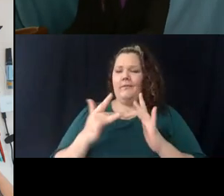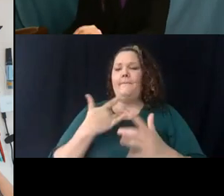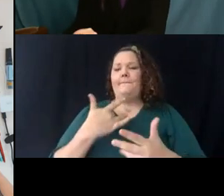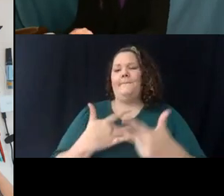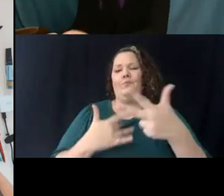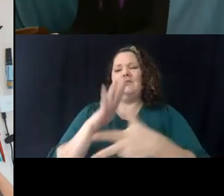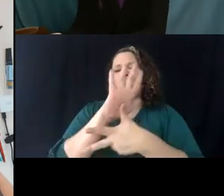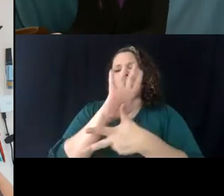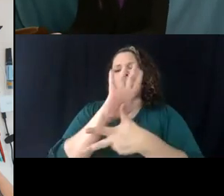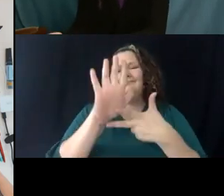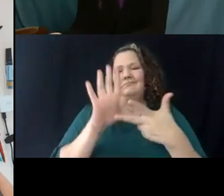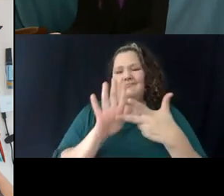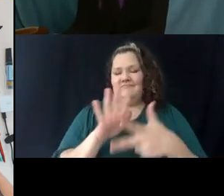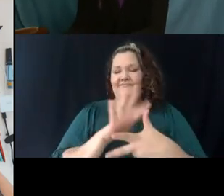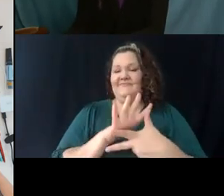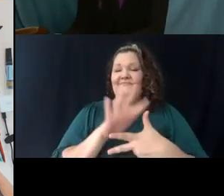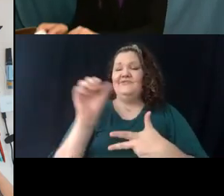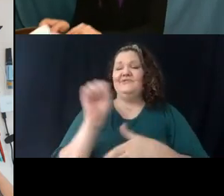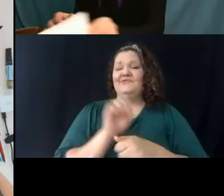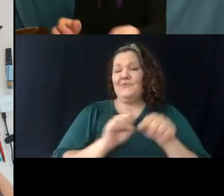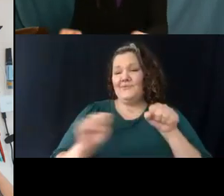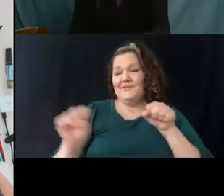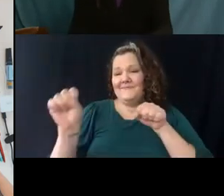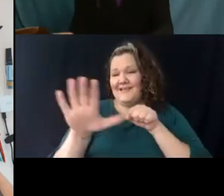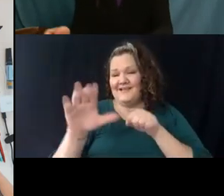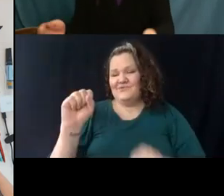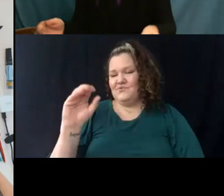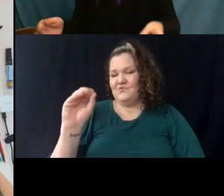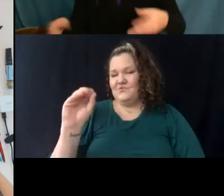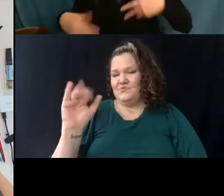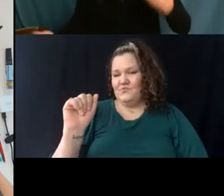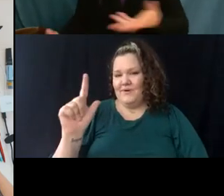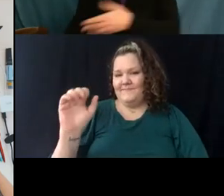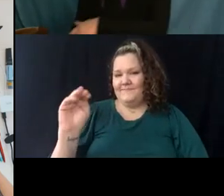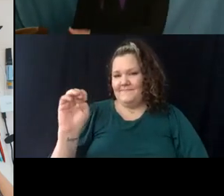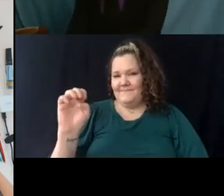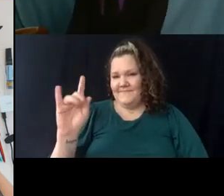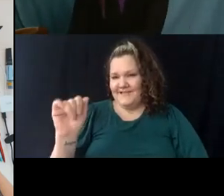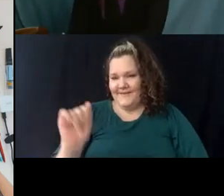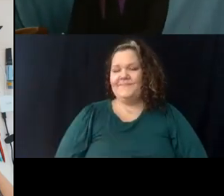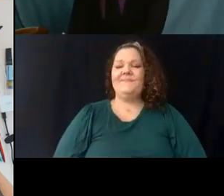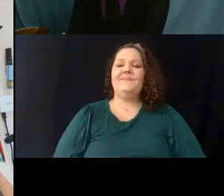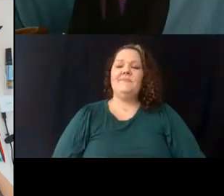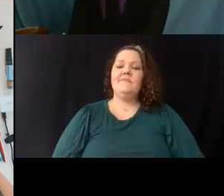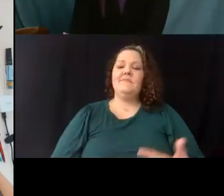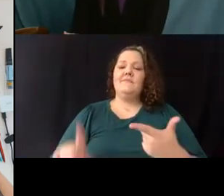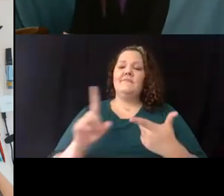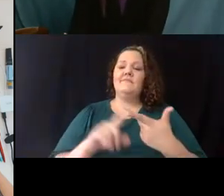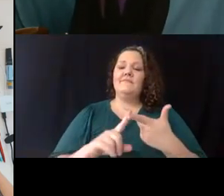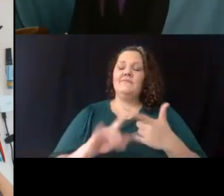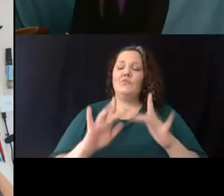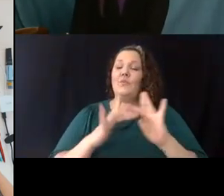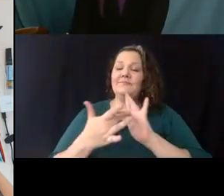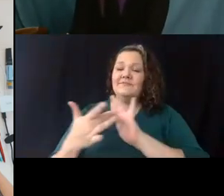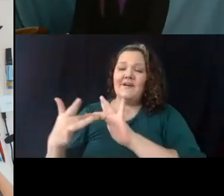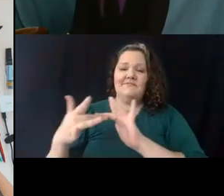So, this disabled audience that we're speaking about, how do they interact? How do they use online media? Well, social